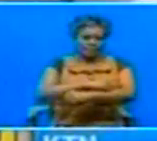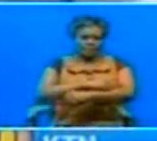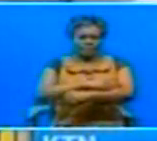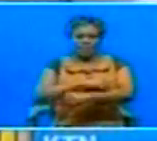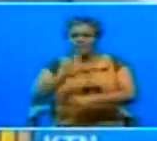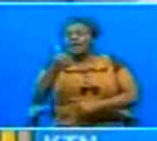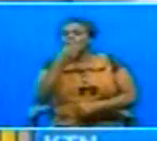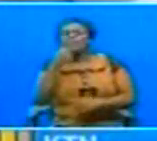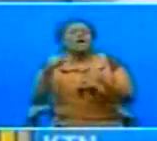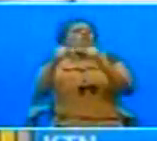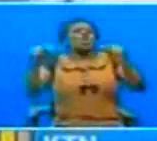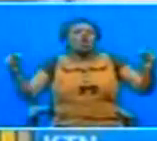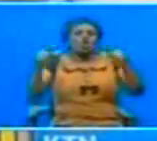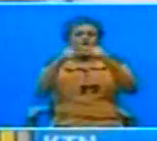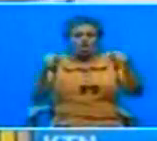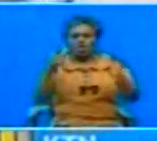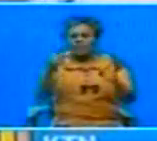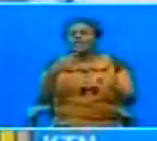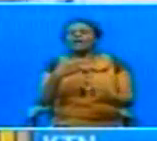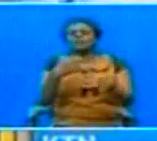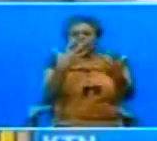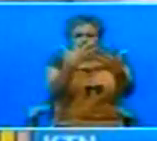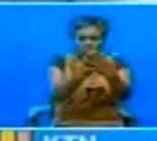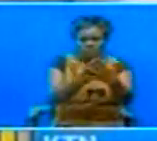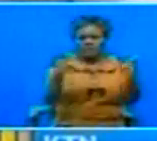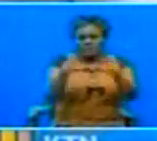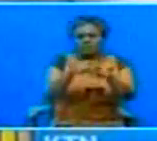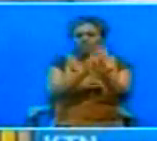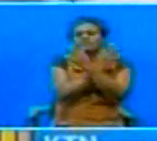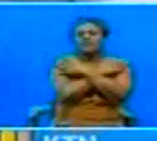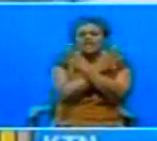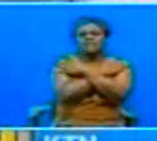Ramanye was the longest serving detainee. And he was a friend of